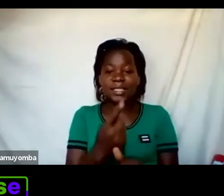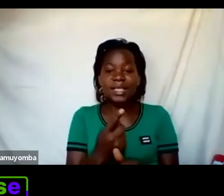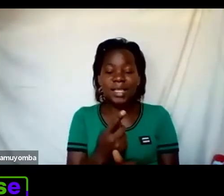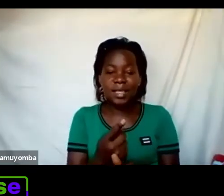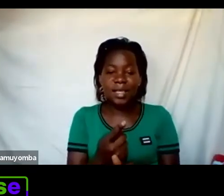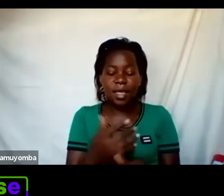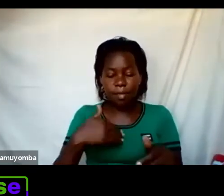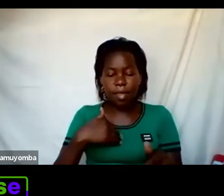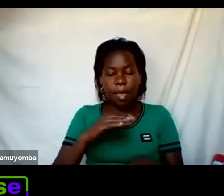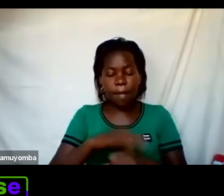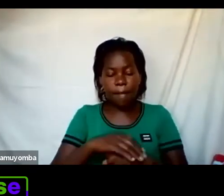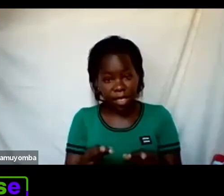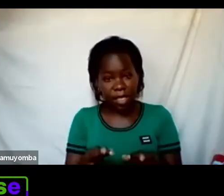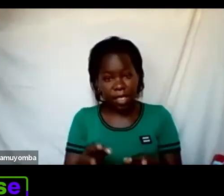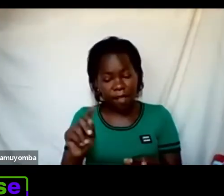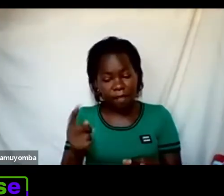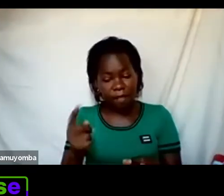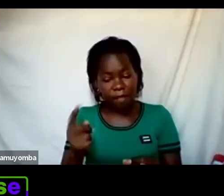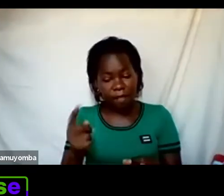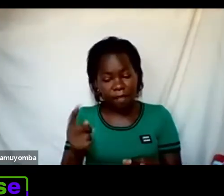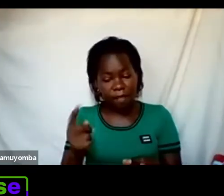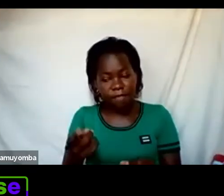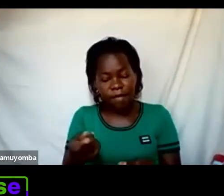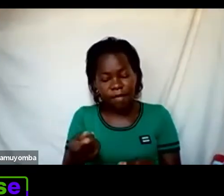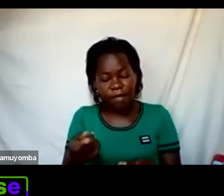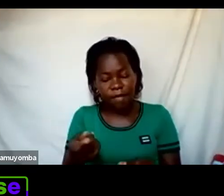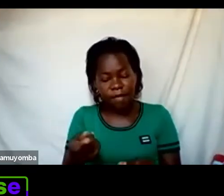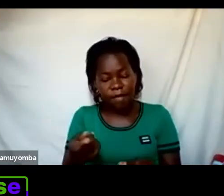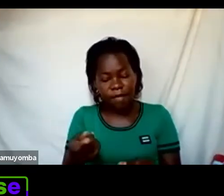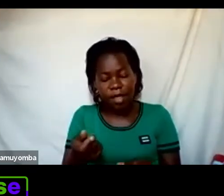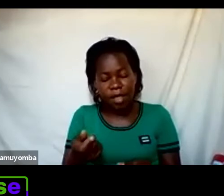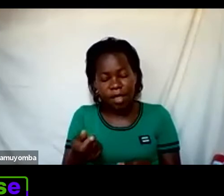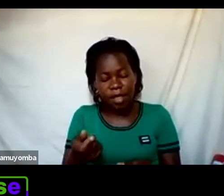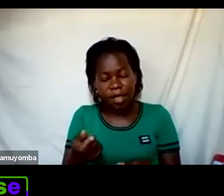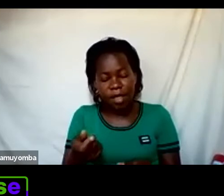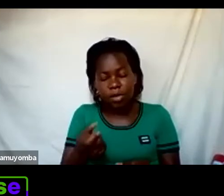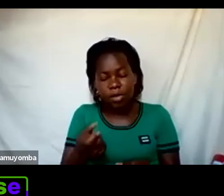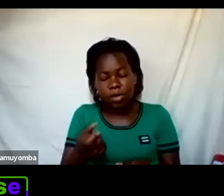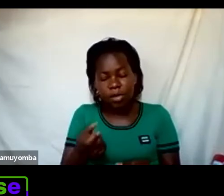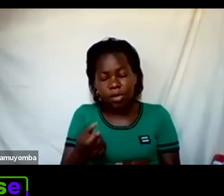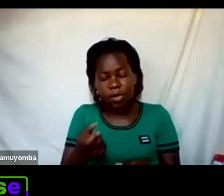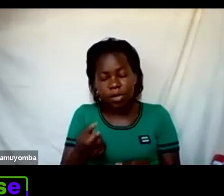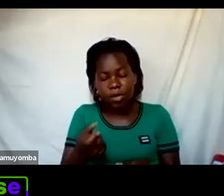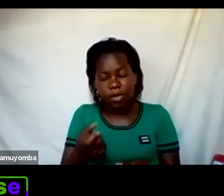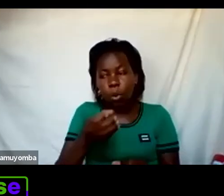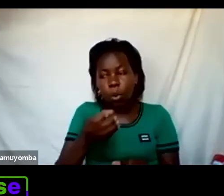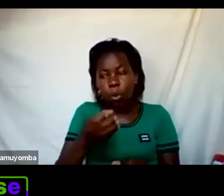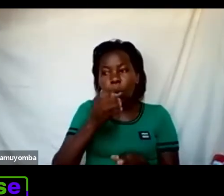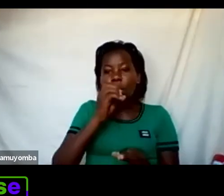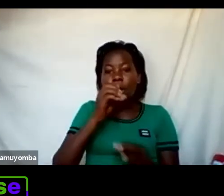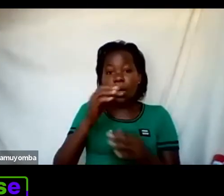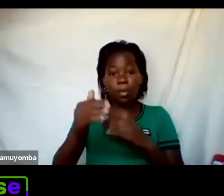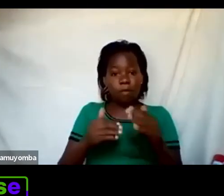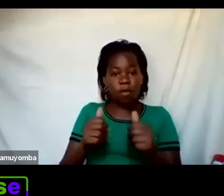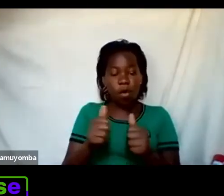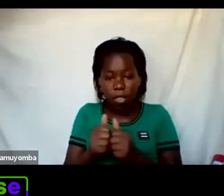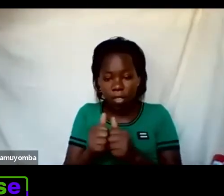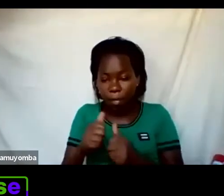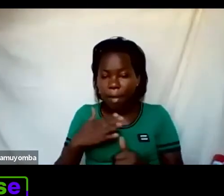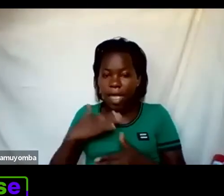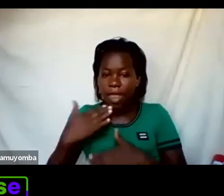So I can't advise you to jump outside Uganda when you haven't even convinced us yet that the product is good. So